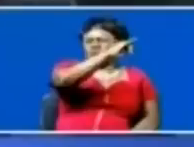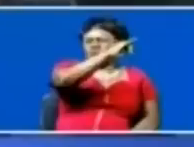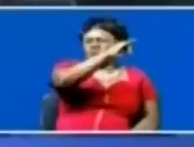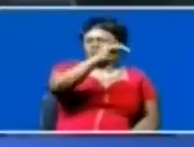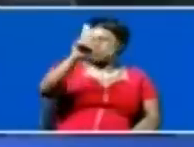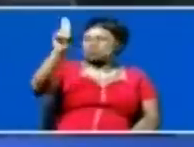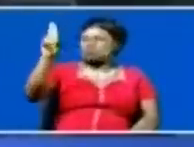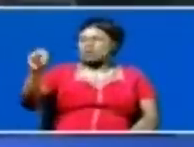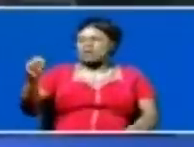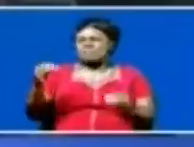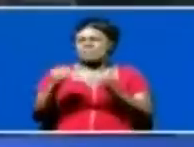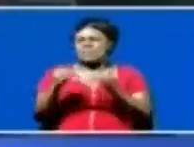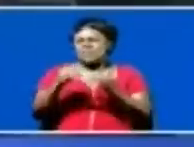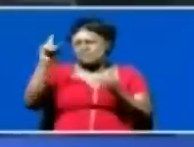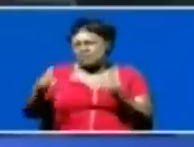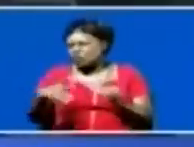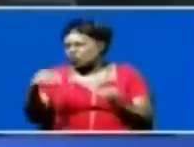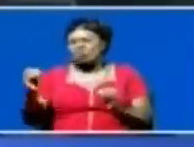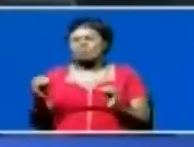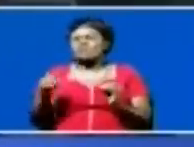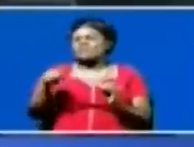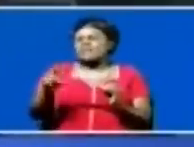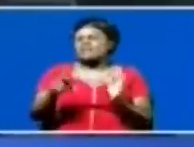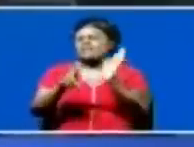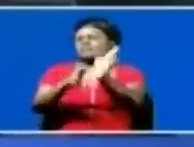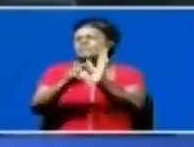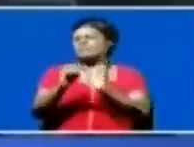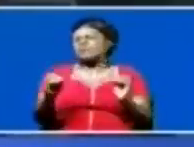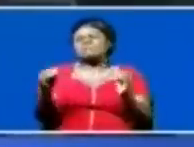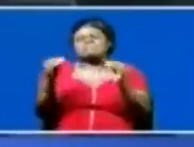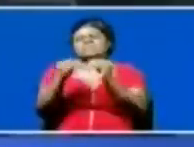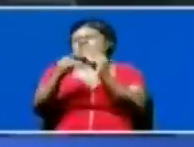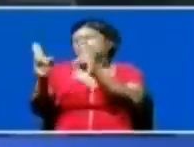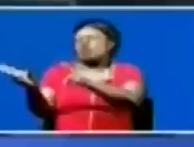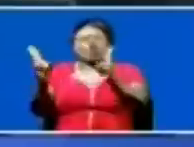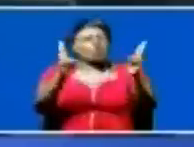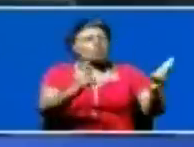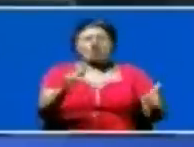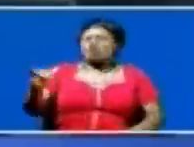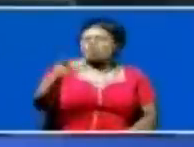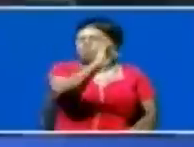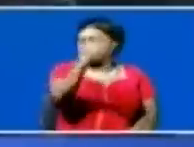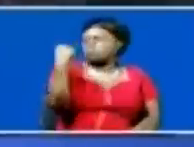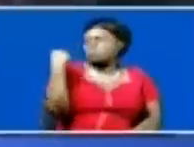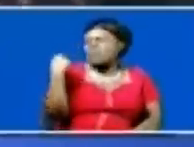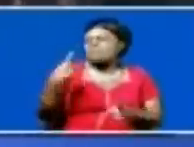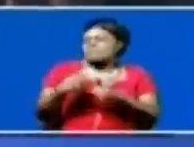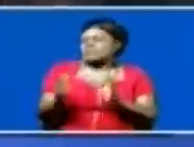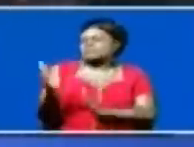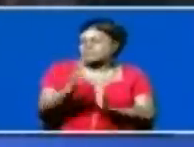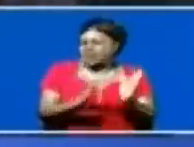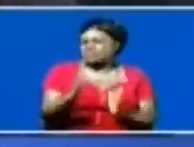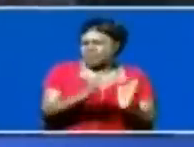for a UN meeting that they don't have to go to, because they are not the ones presenting. It's just a meeting like any other meeting. But strategically, they